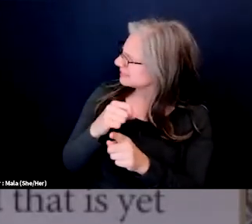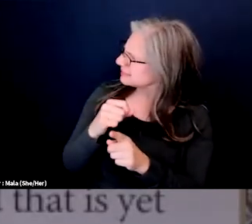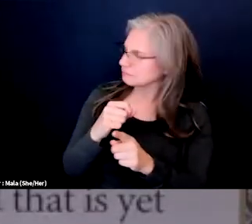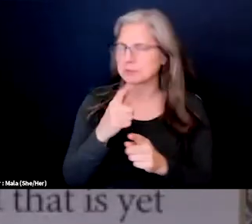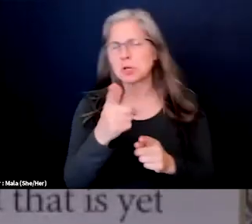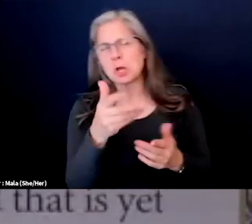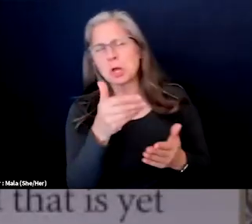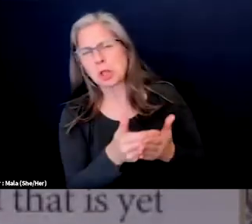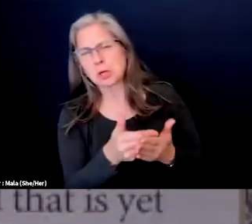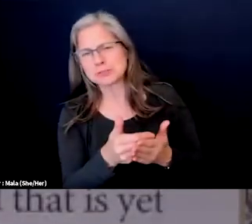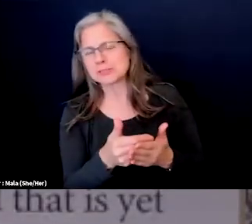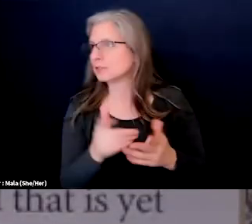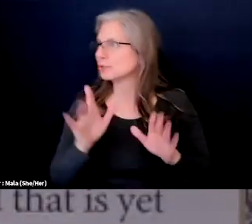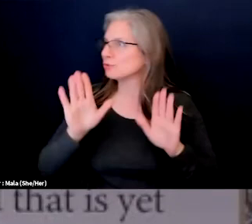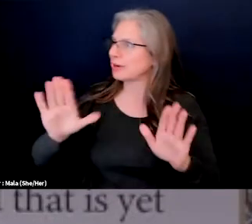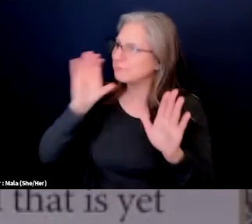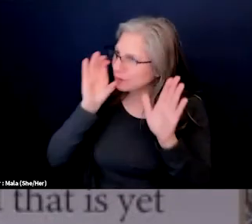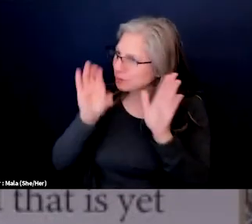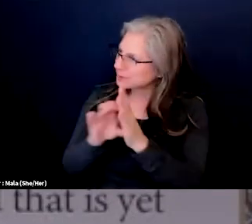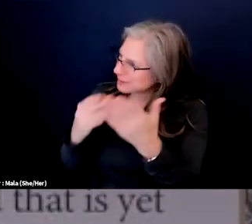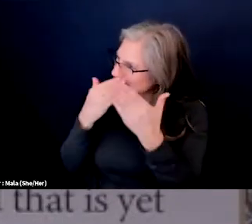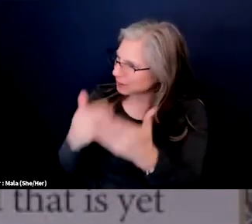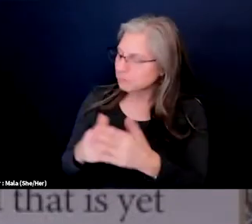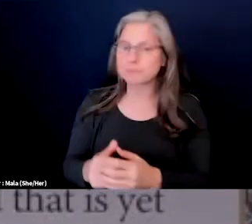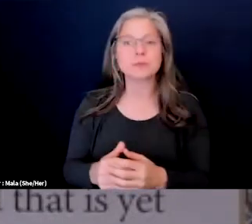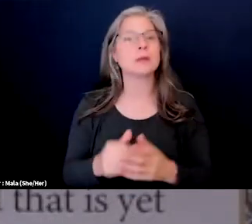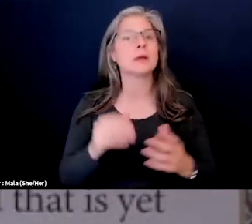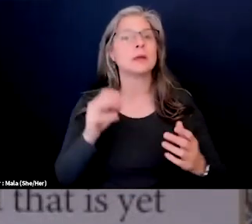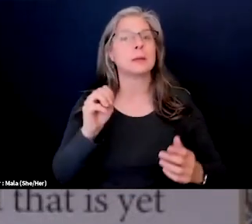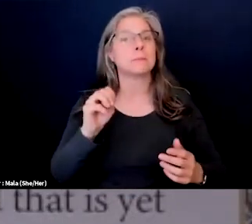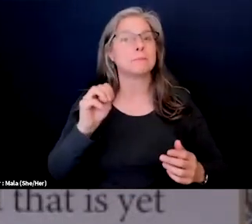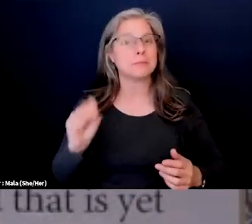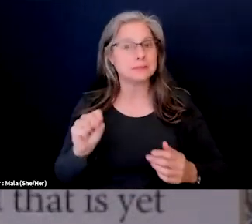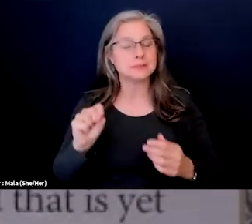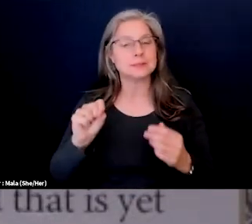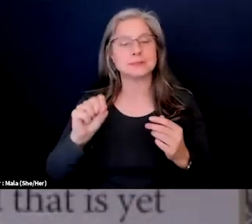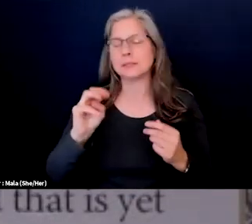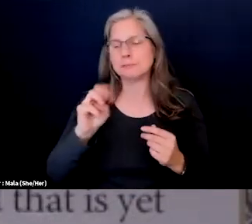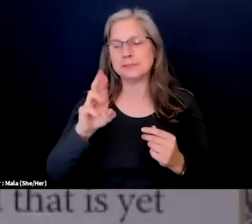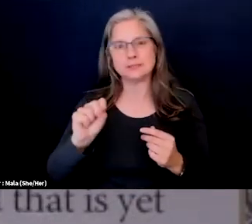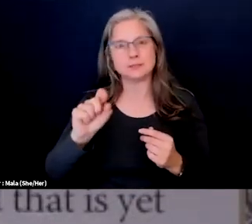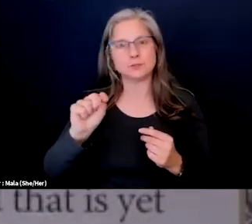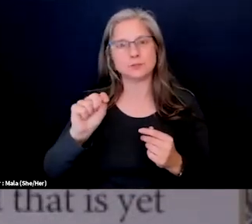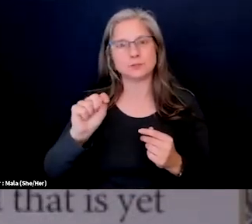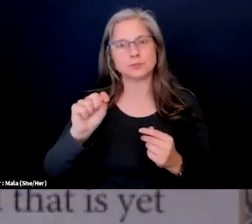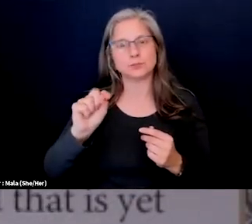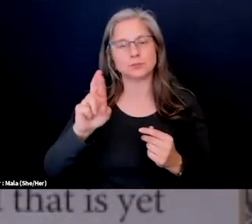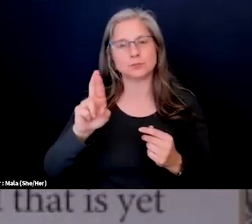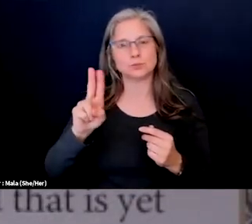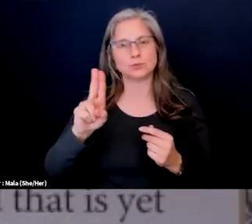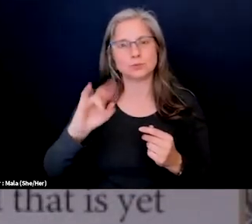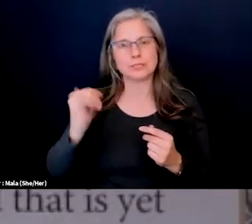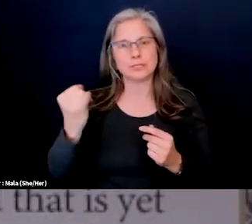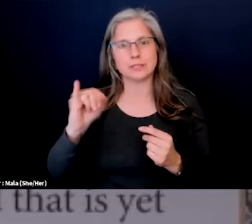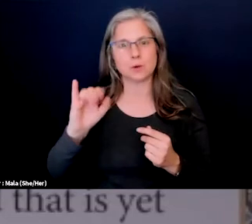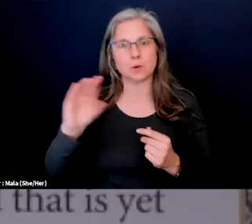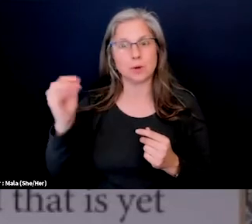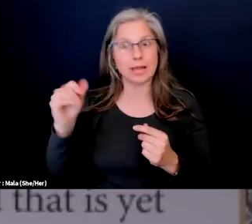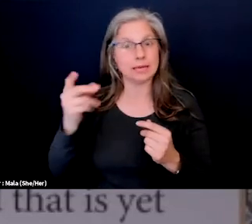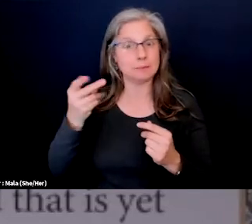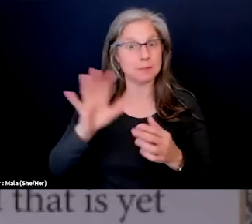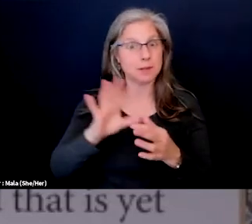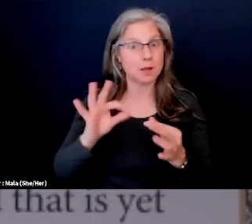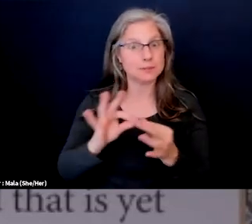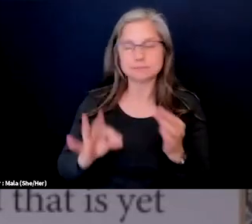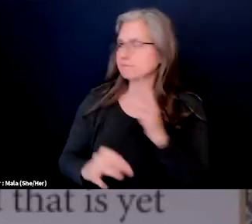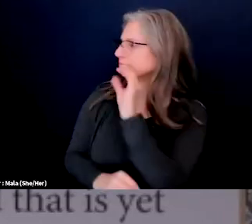close. Great photos, thank you. Ms. Trujillo, are there any public comments on this item? No public